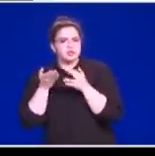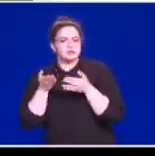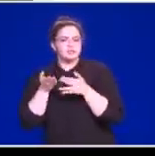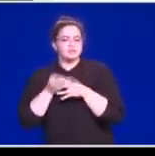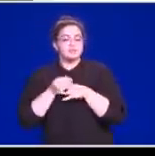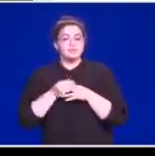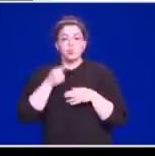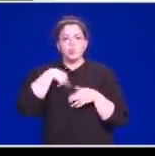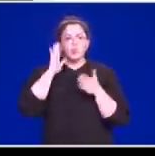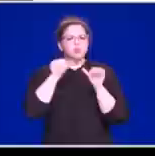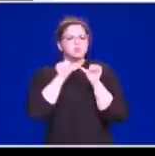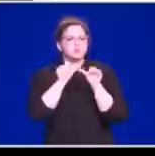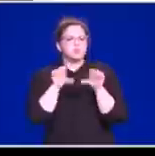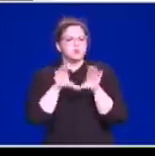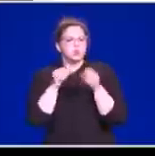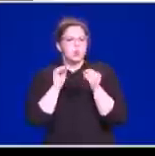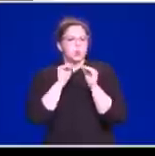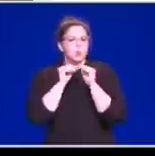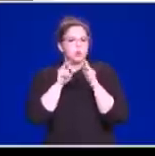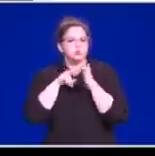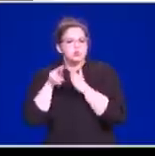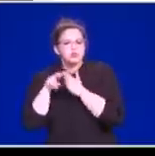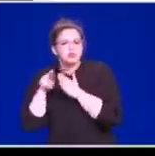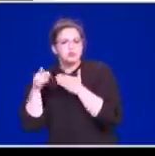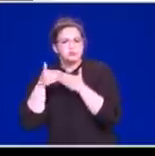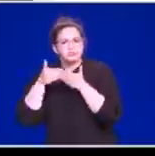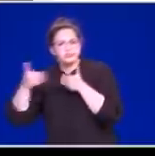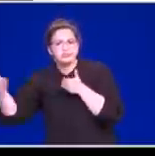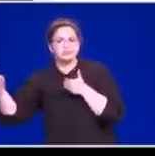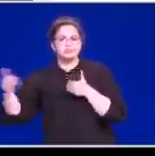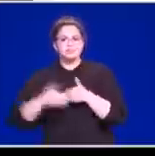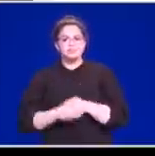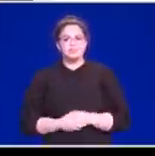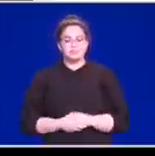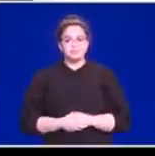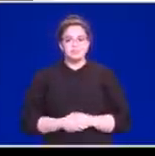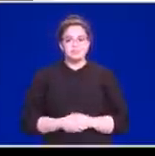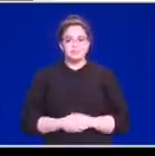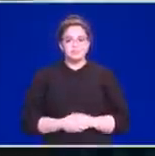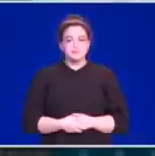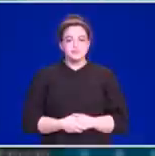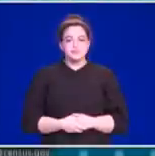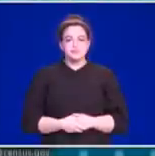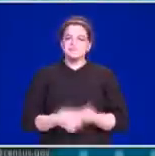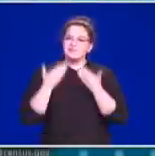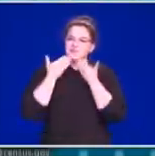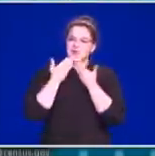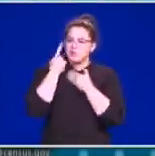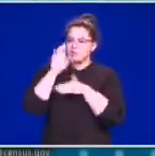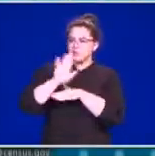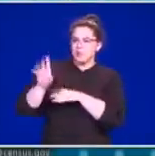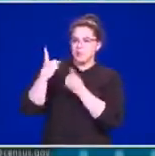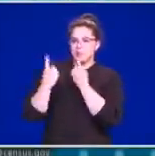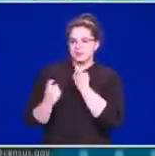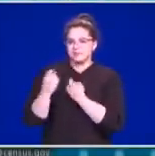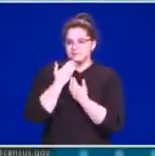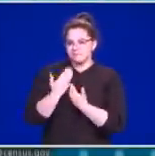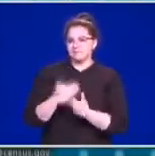to do more research as we look past 2020 and look towards the future with the 2030 census. Thanks again for your question.